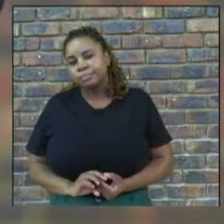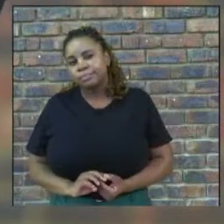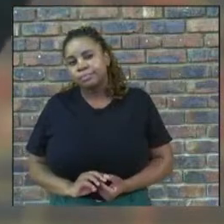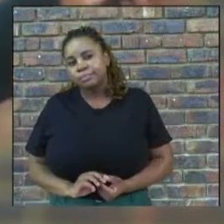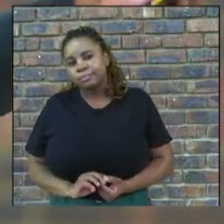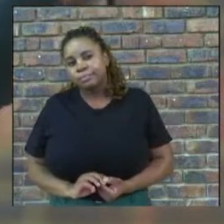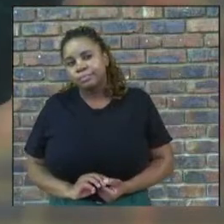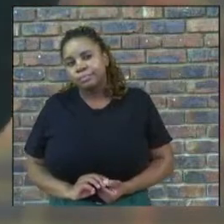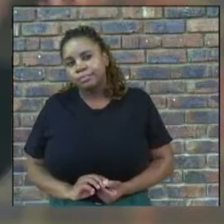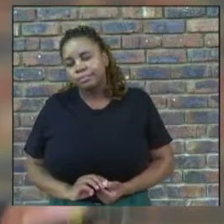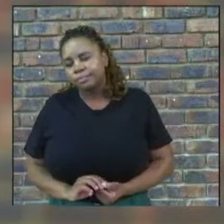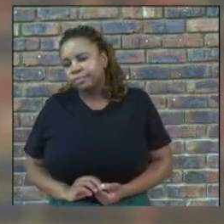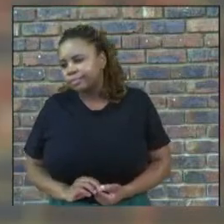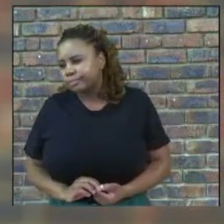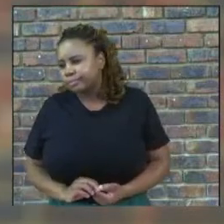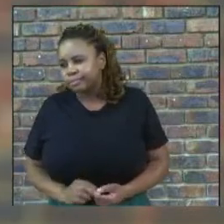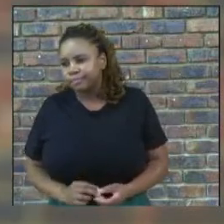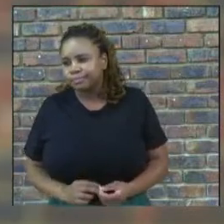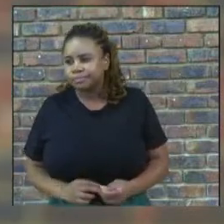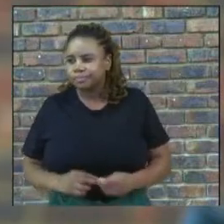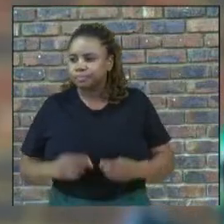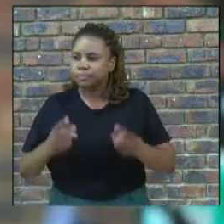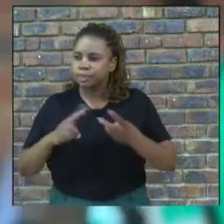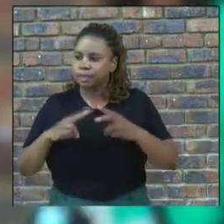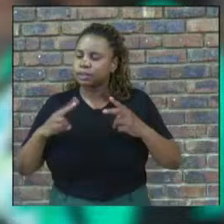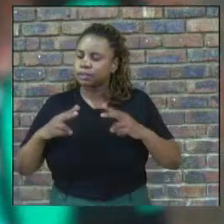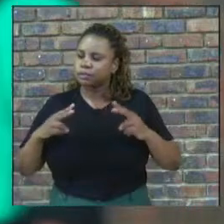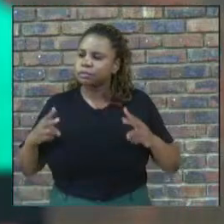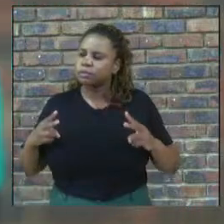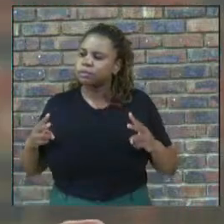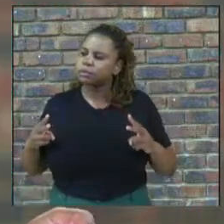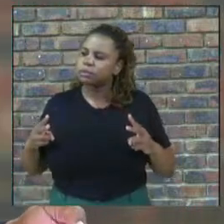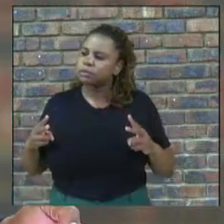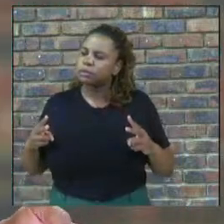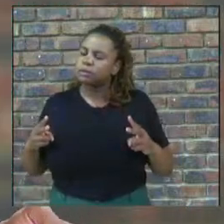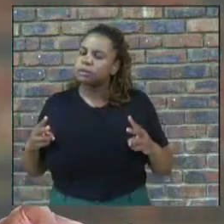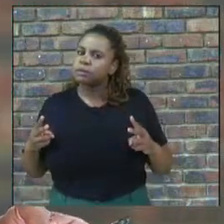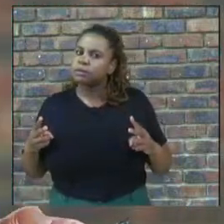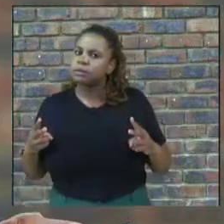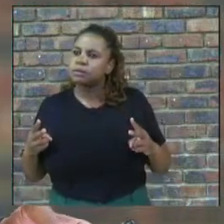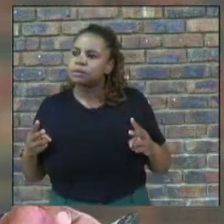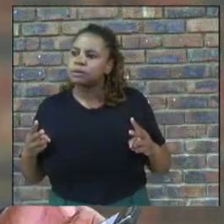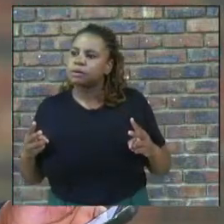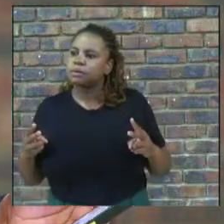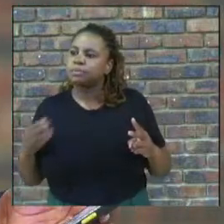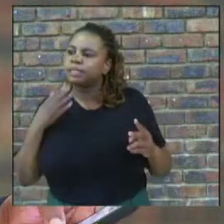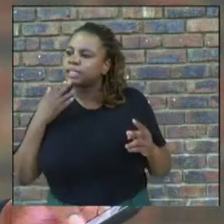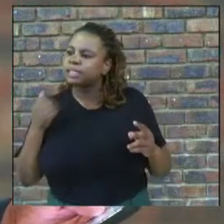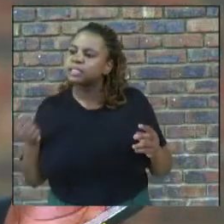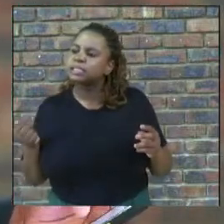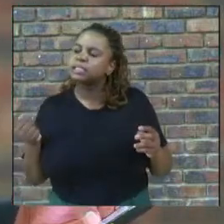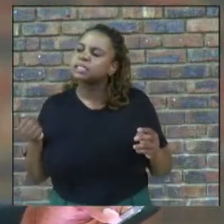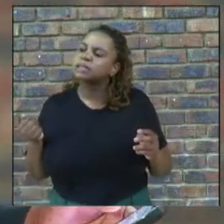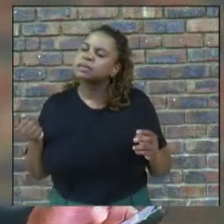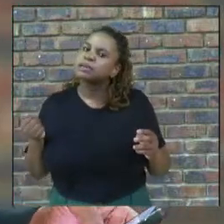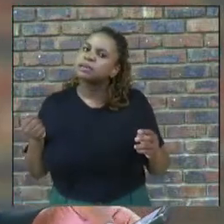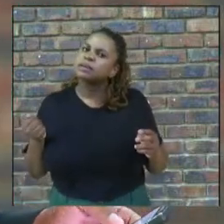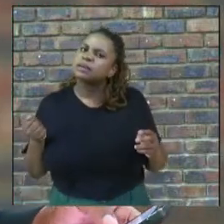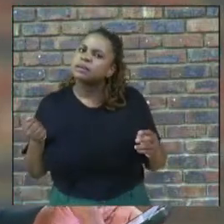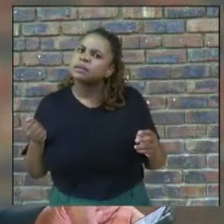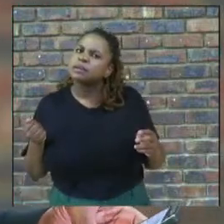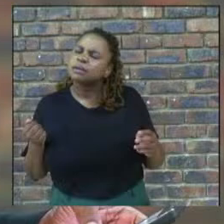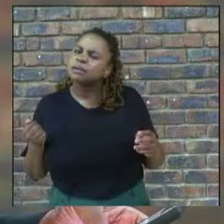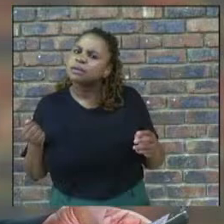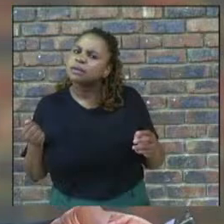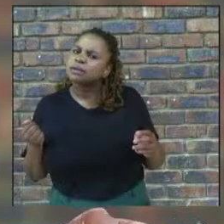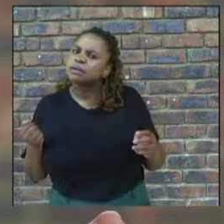the Kataras Business Forum and all of that. So please, if you, and on the side, maybe just to